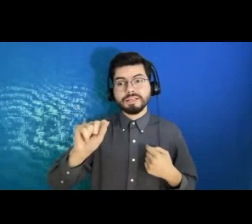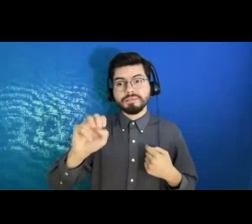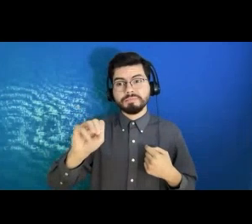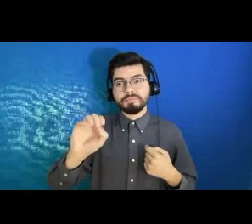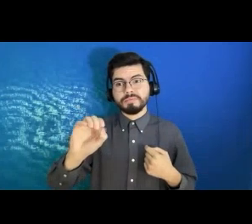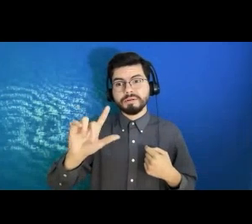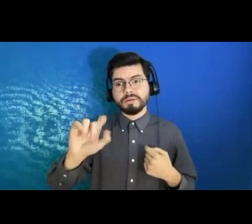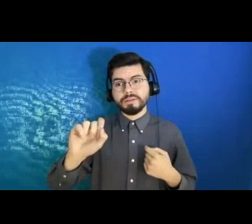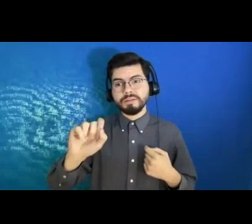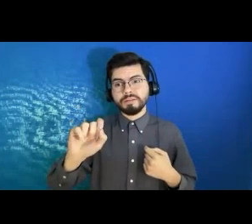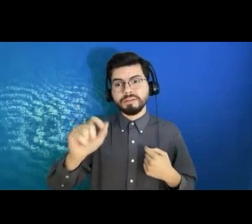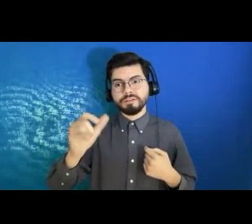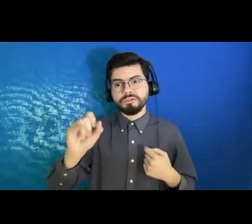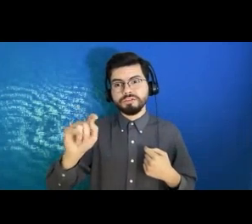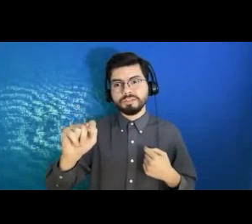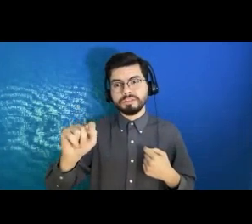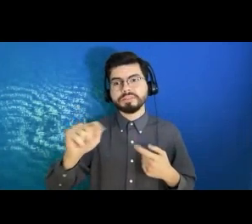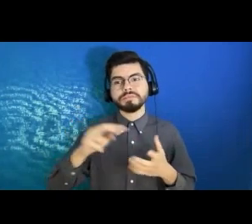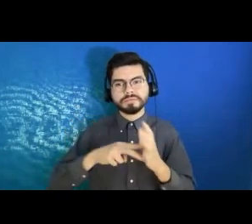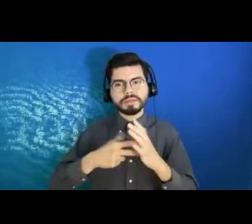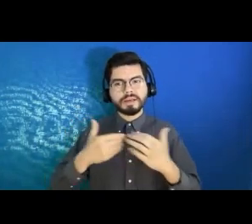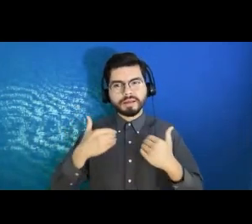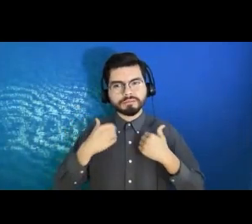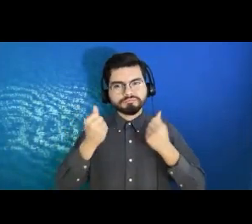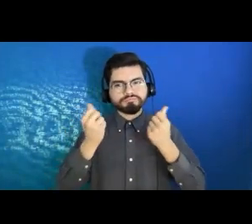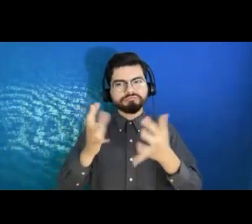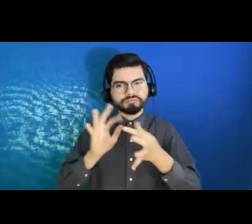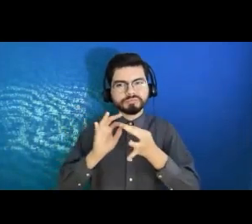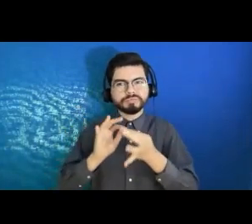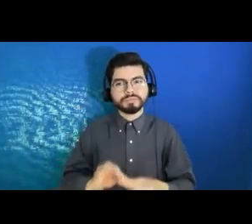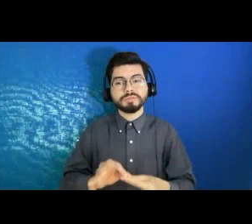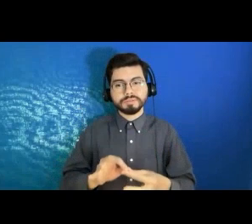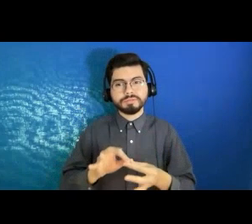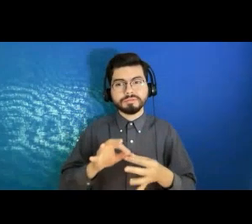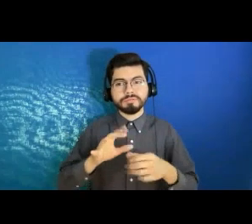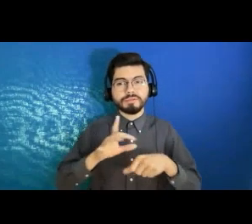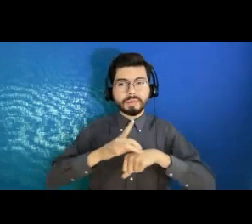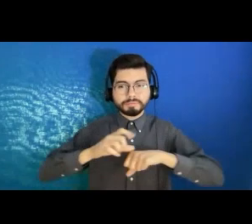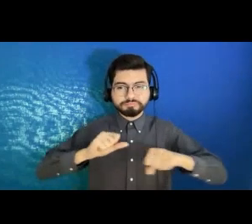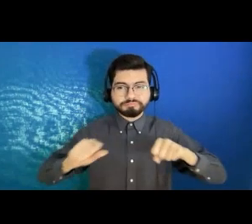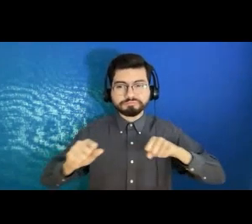of seismology stuff in here, but I've got some slides from other people about other